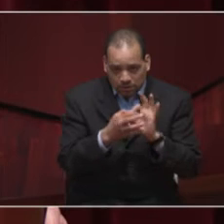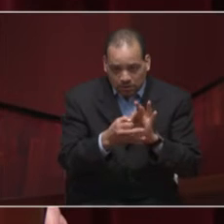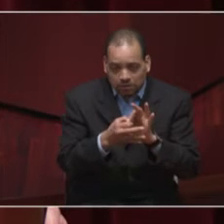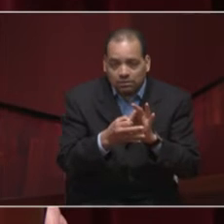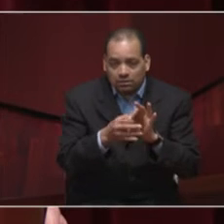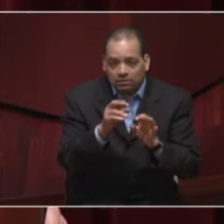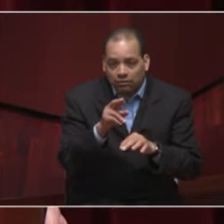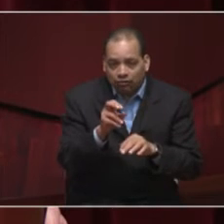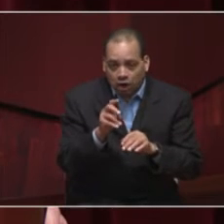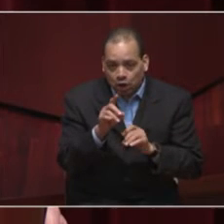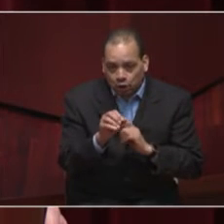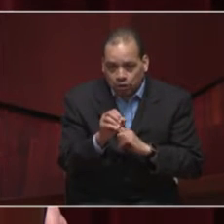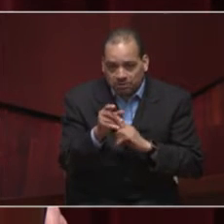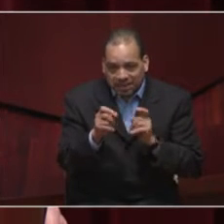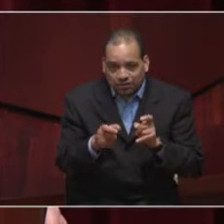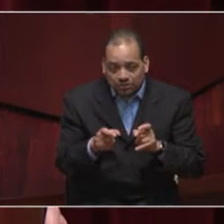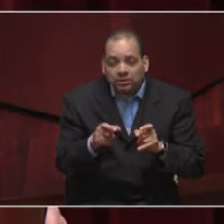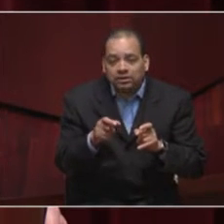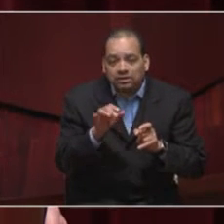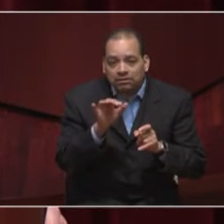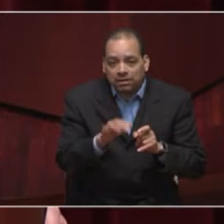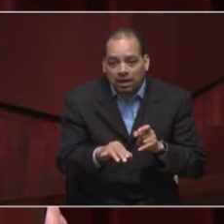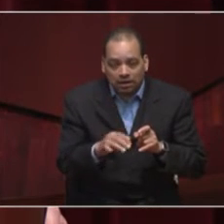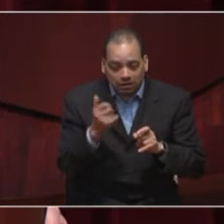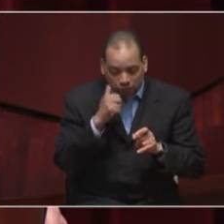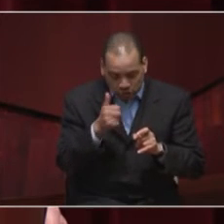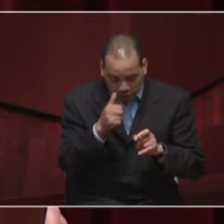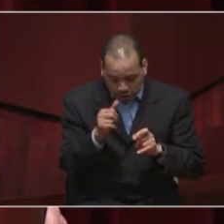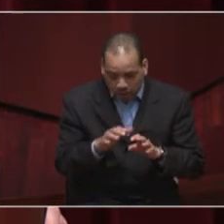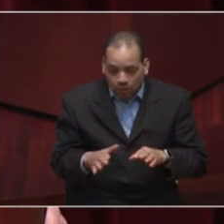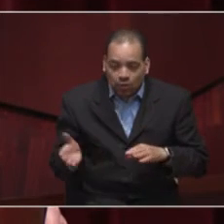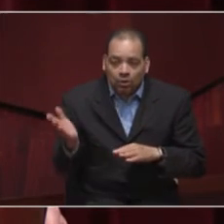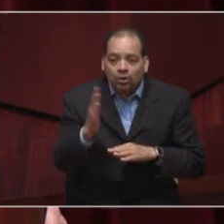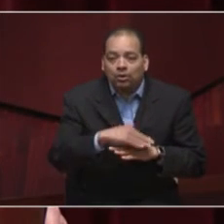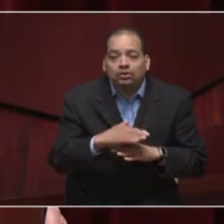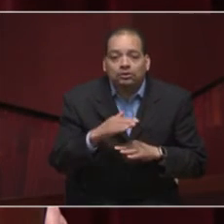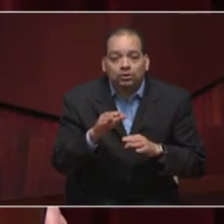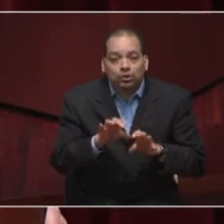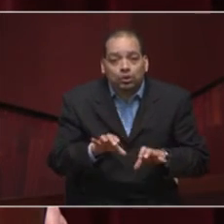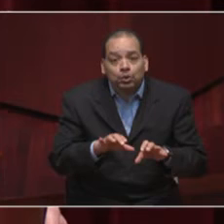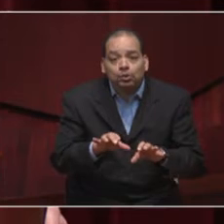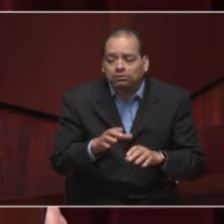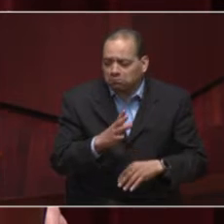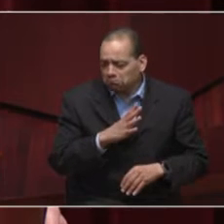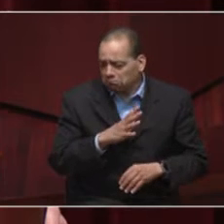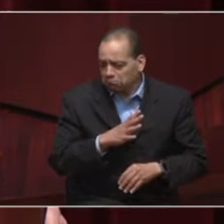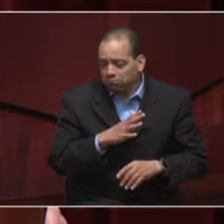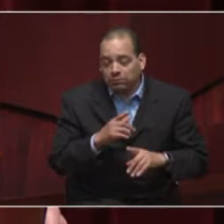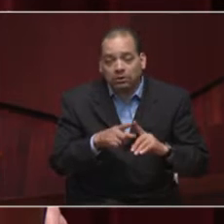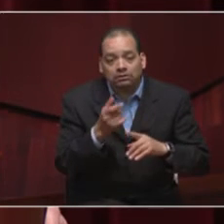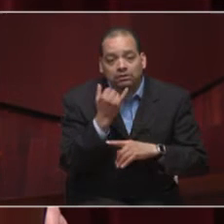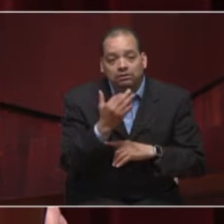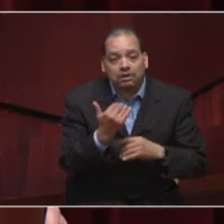paramount. That's what you're doing. But if you're doing a whole lot of